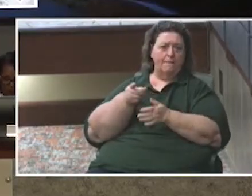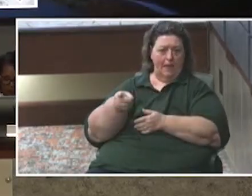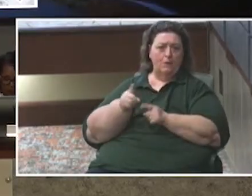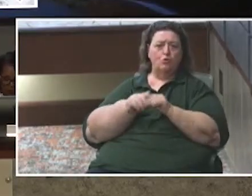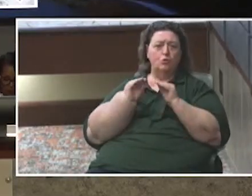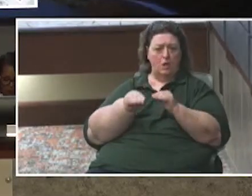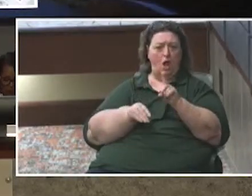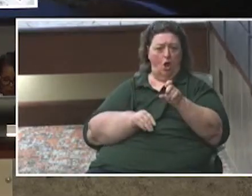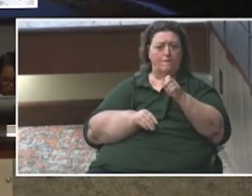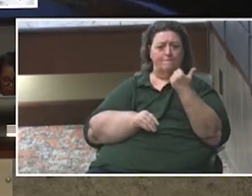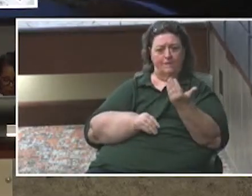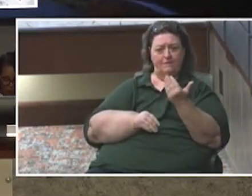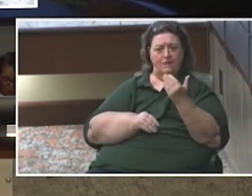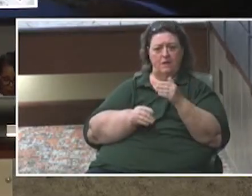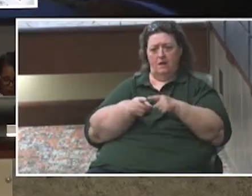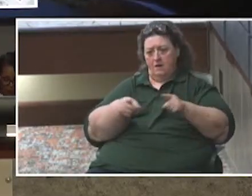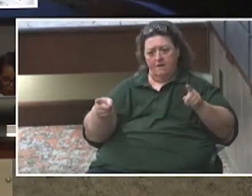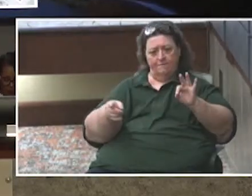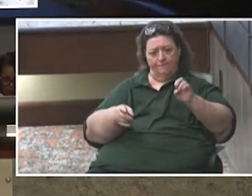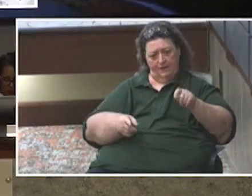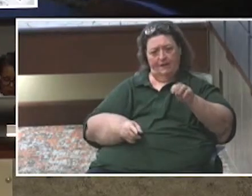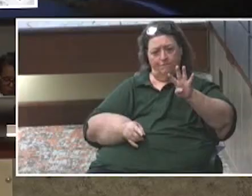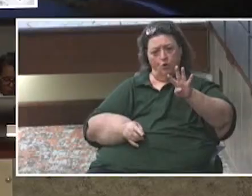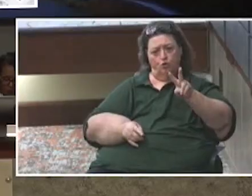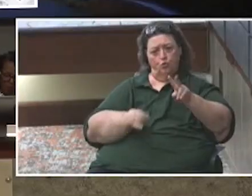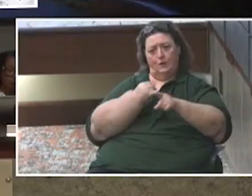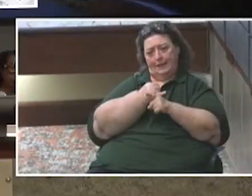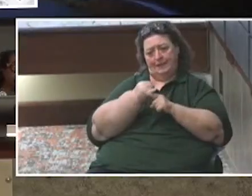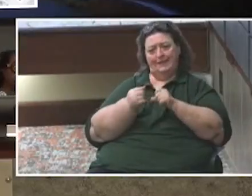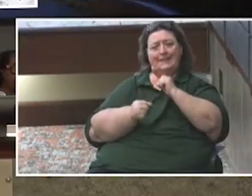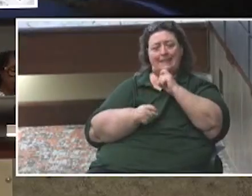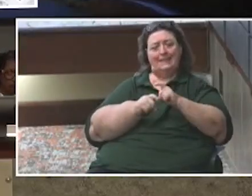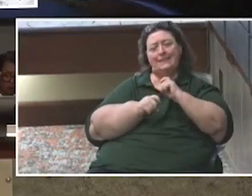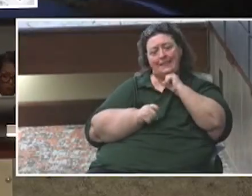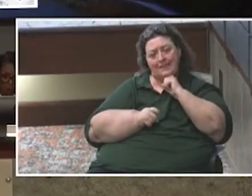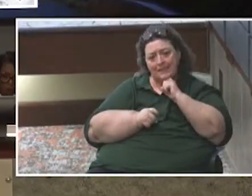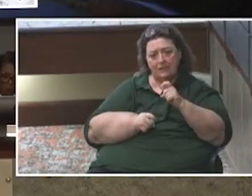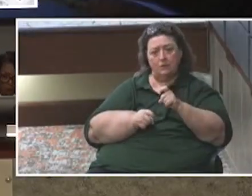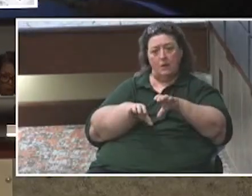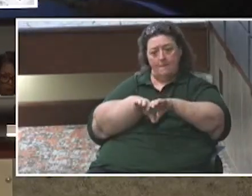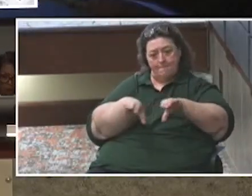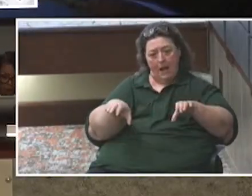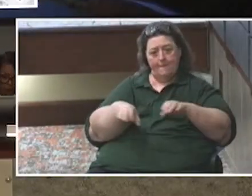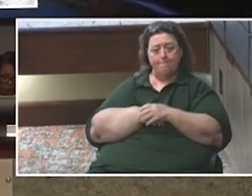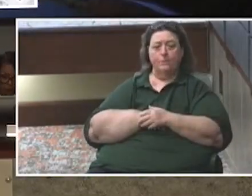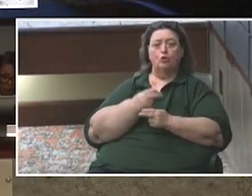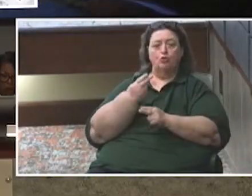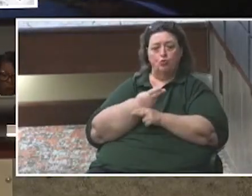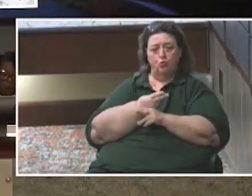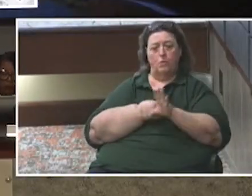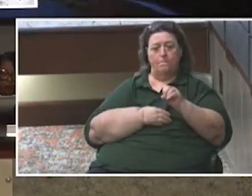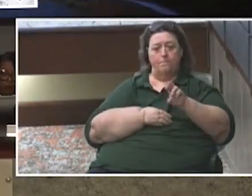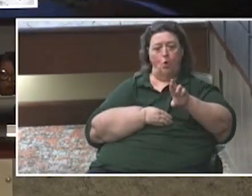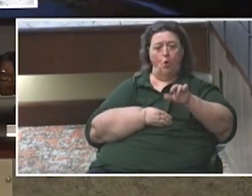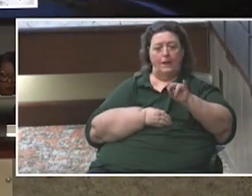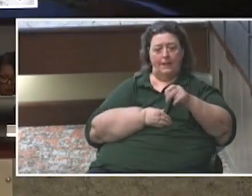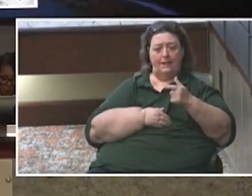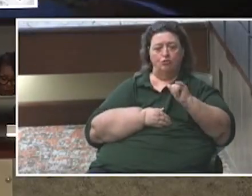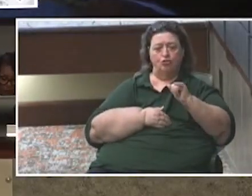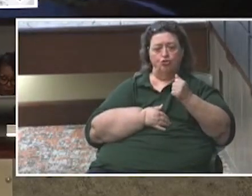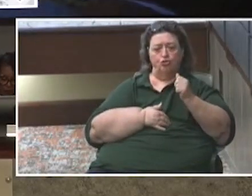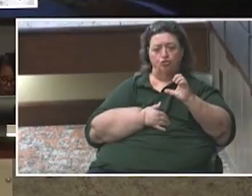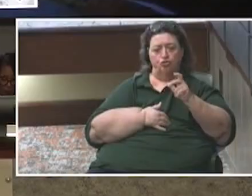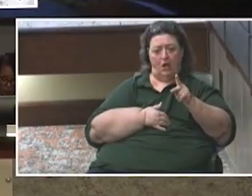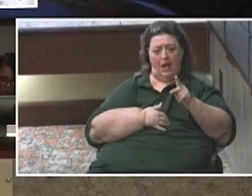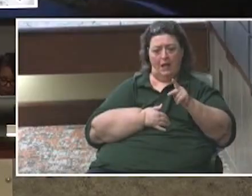install 115 linear feet of 42-inch steel pipe using a boring and jack method, resetting an existing